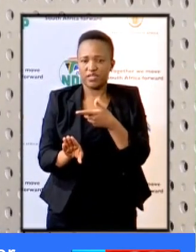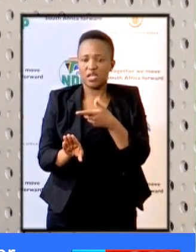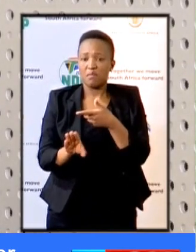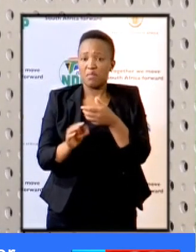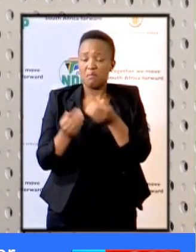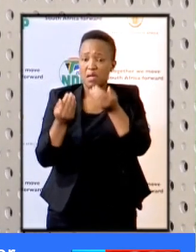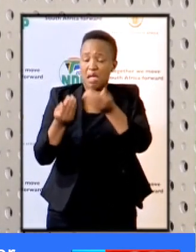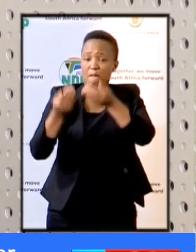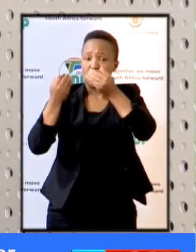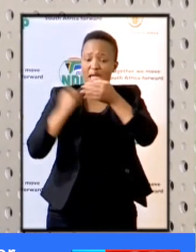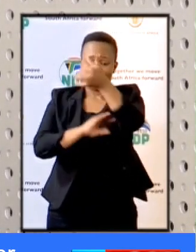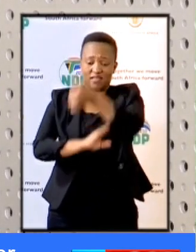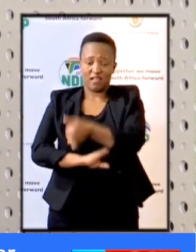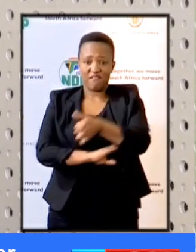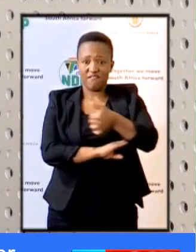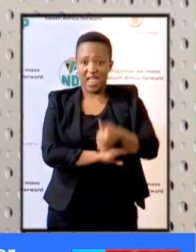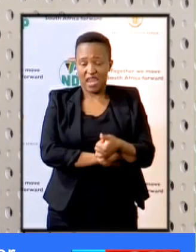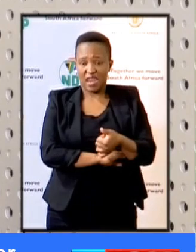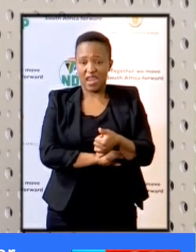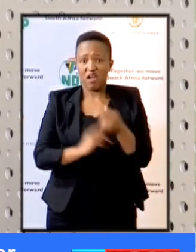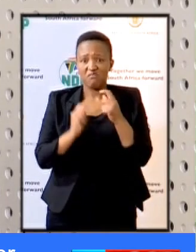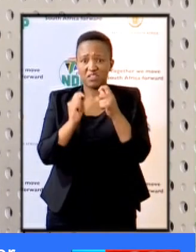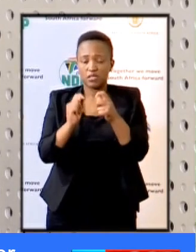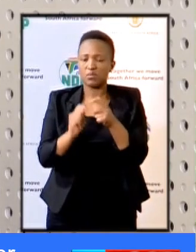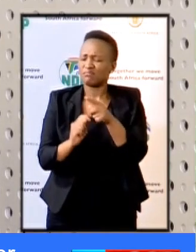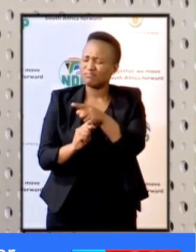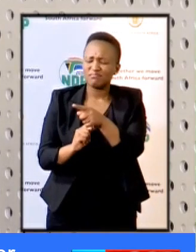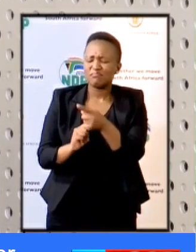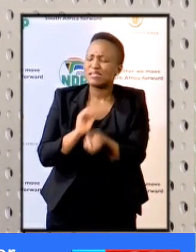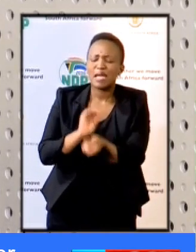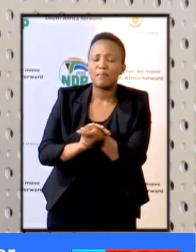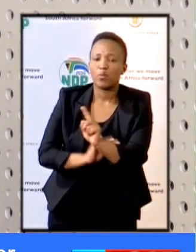van, what is it that needs to happen?